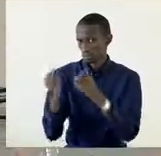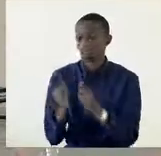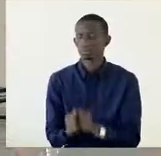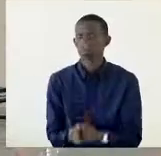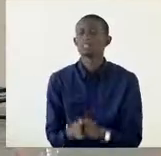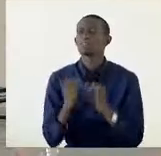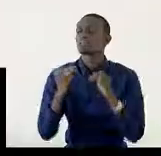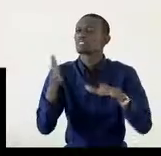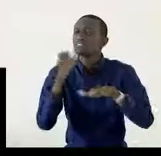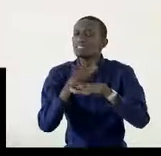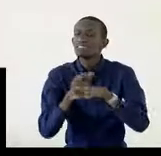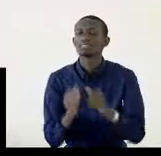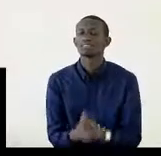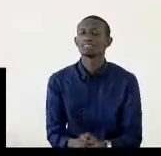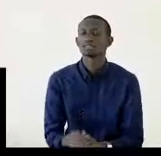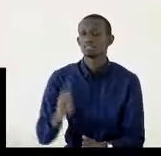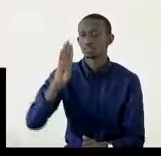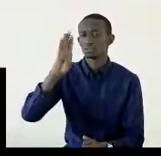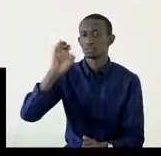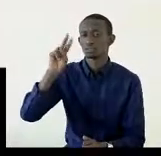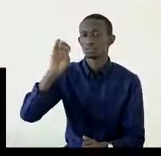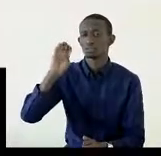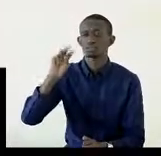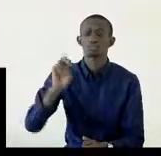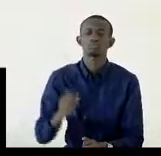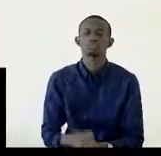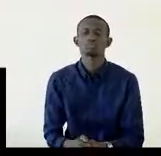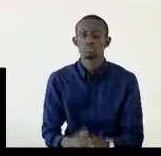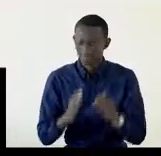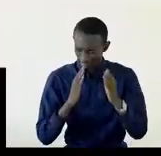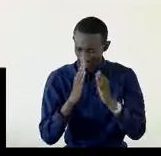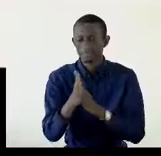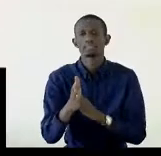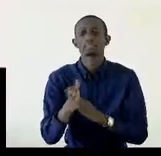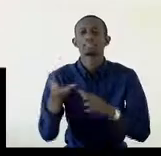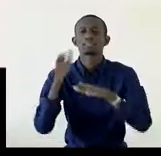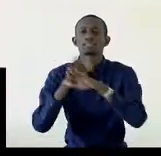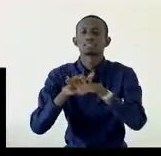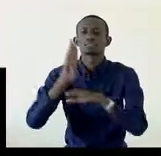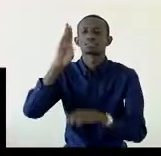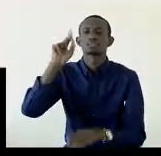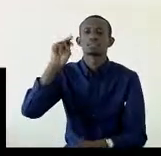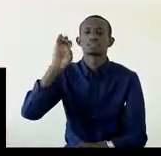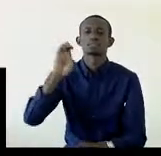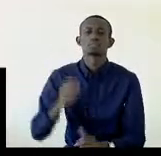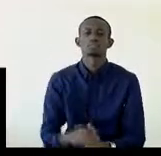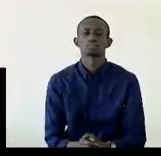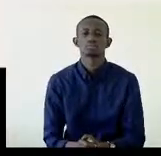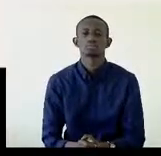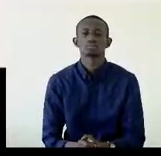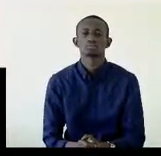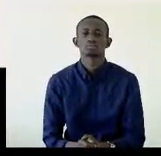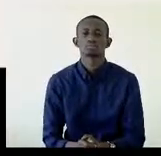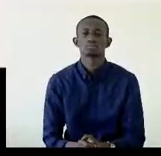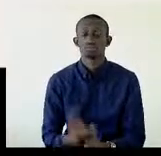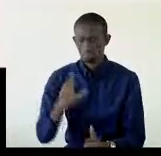are attached on the benzene, directly attached on the benzene, then we